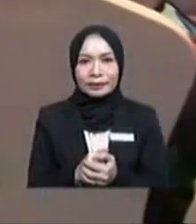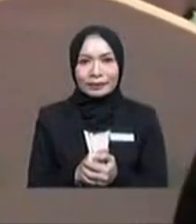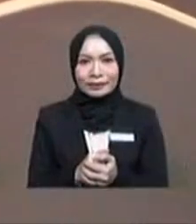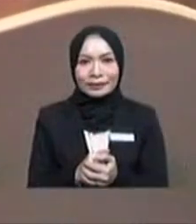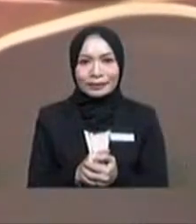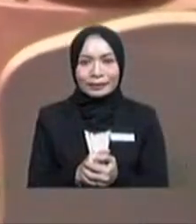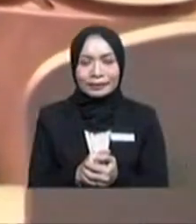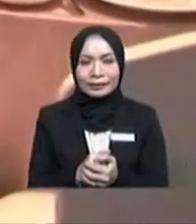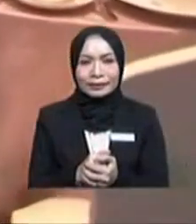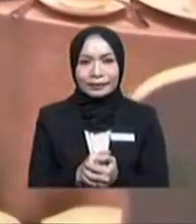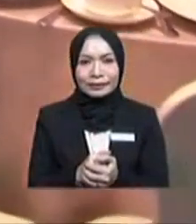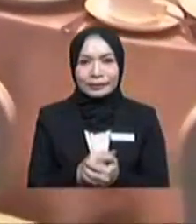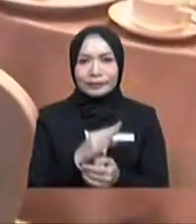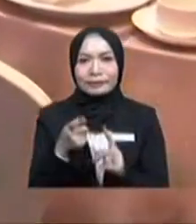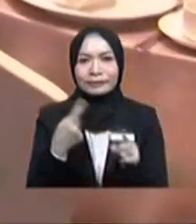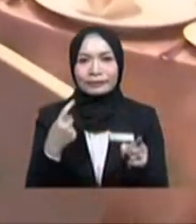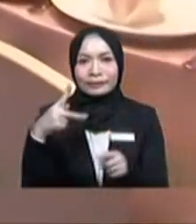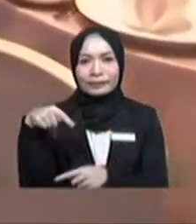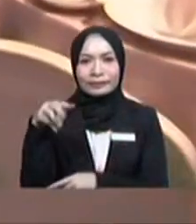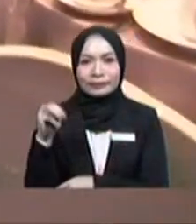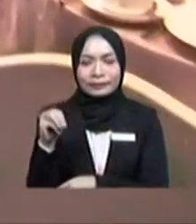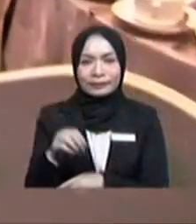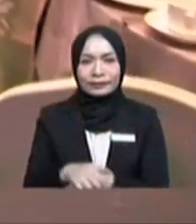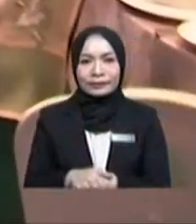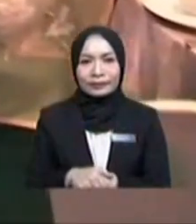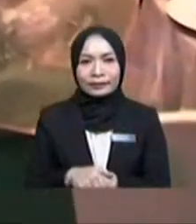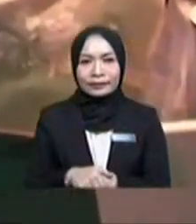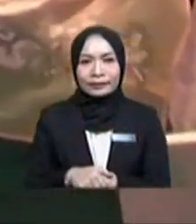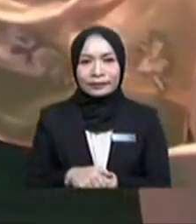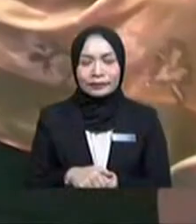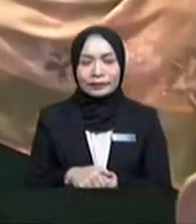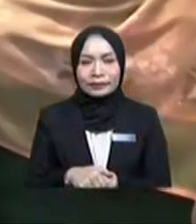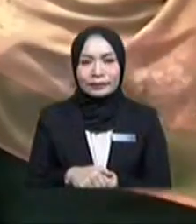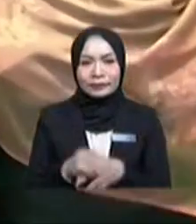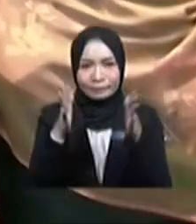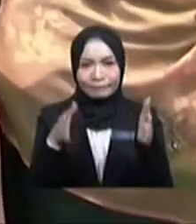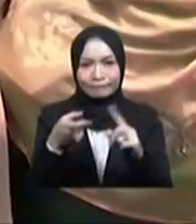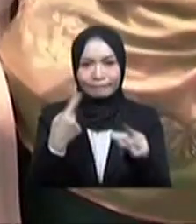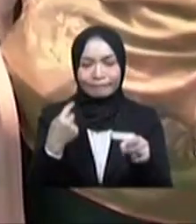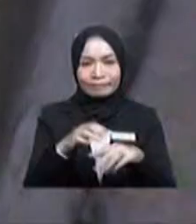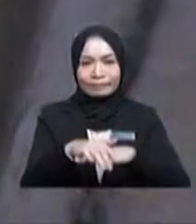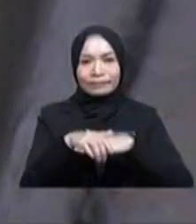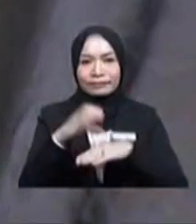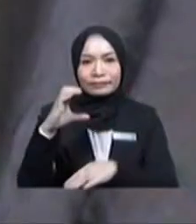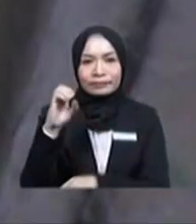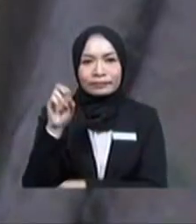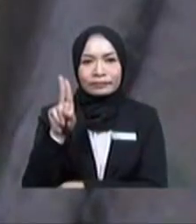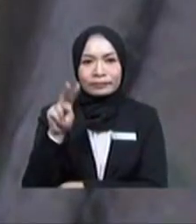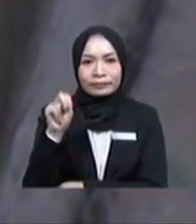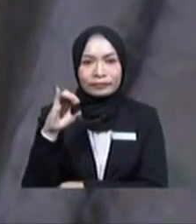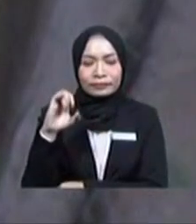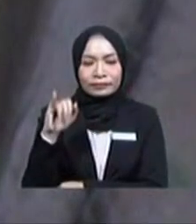Education Malaysia, Member of English Language Standards and Quality Council, our outreach